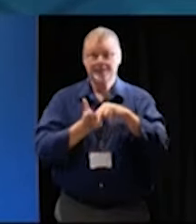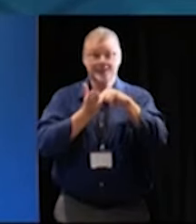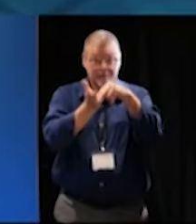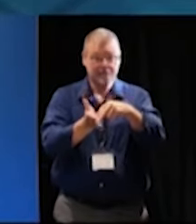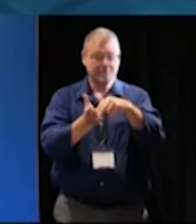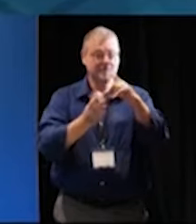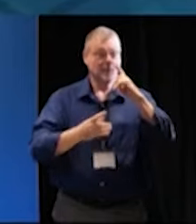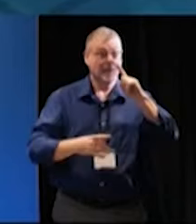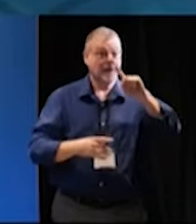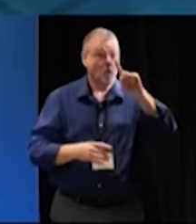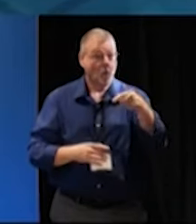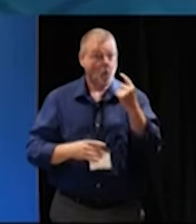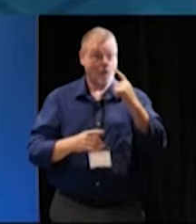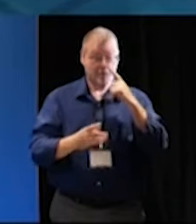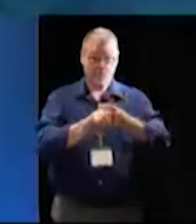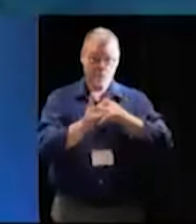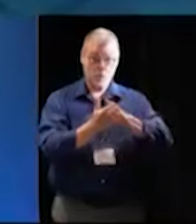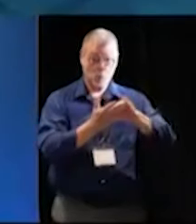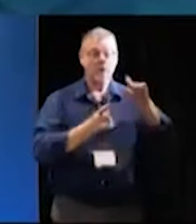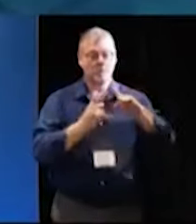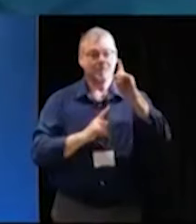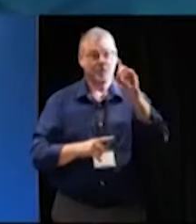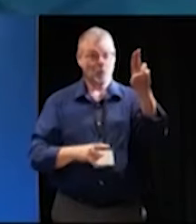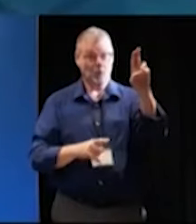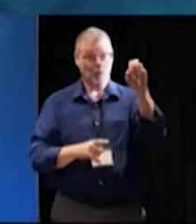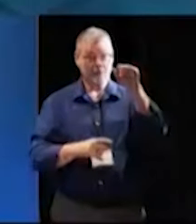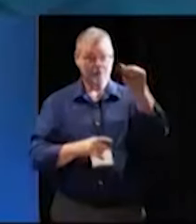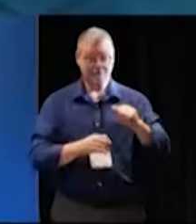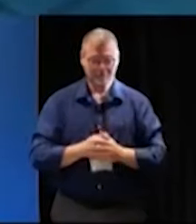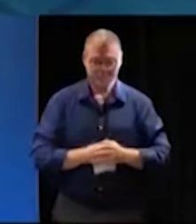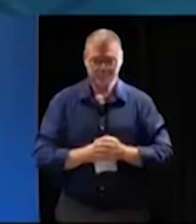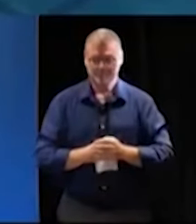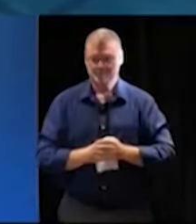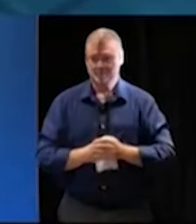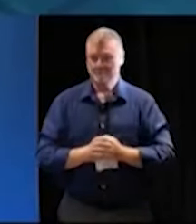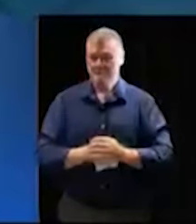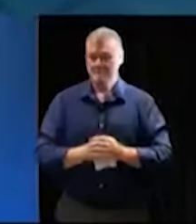not just a leader from New York, but for the country. Doreen Harris, our